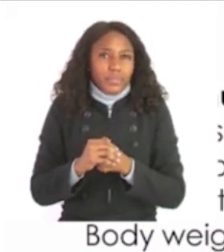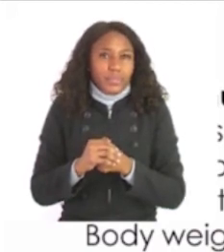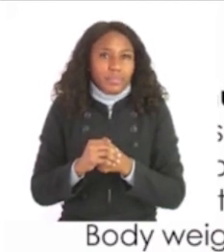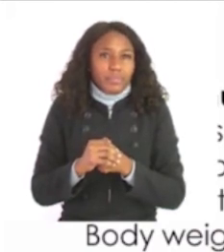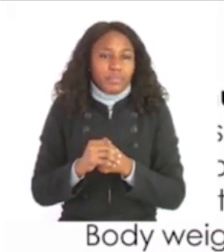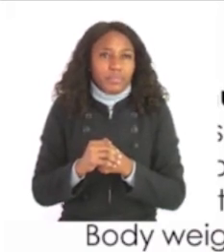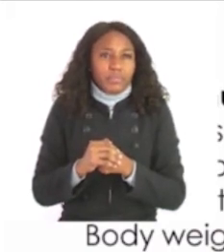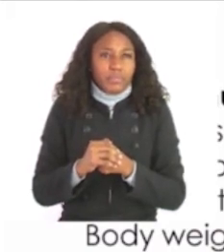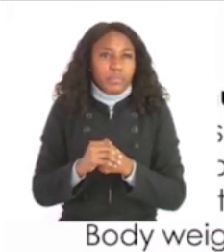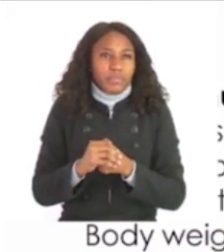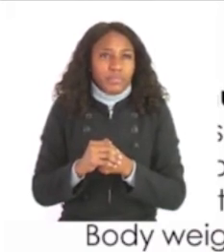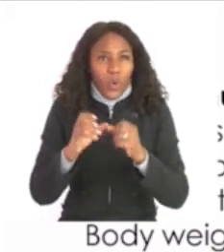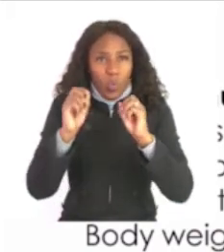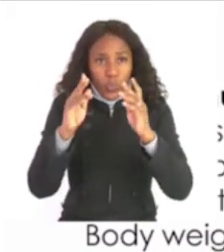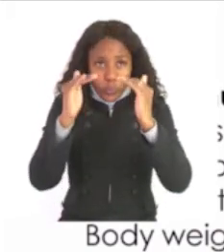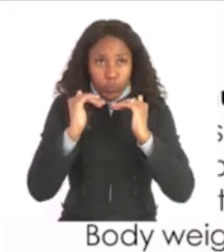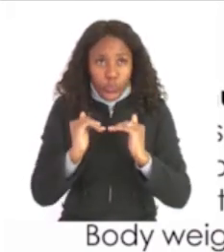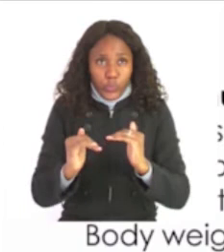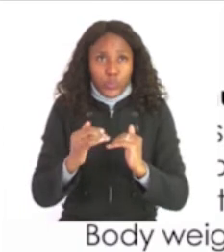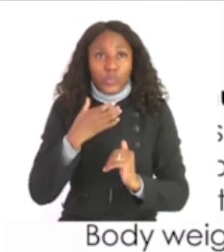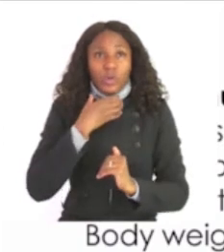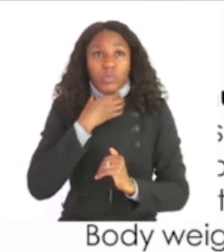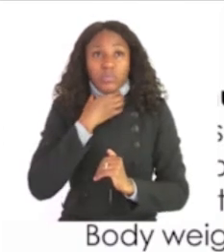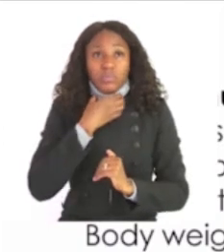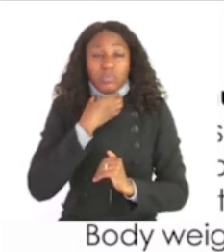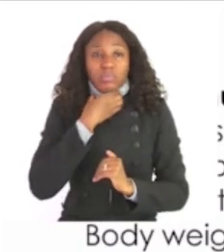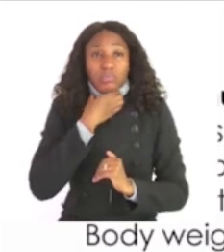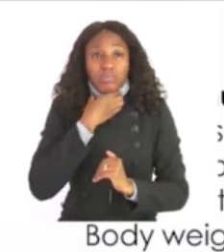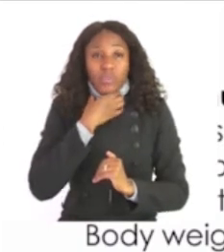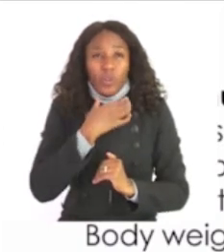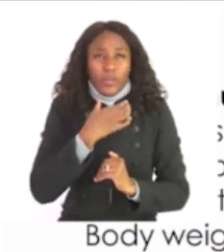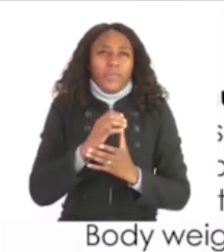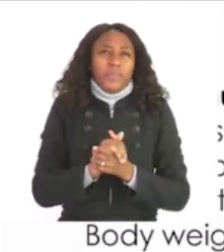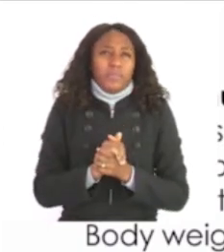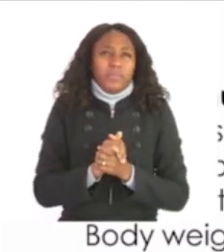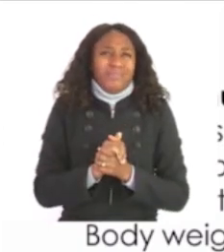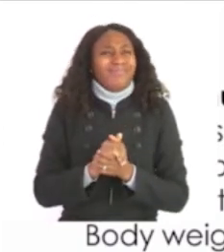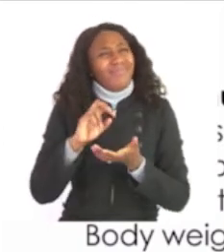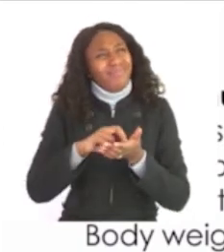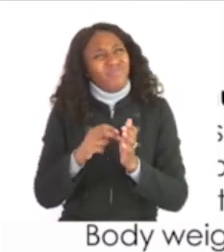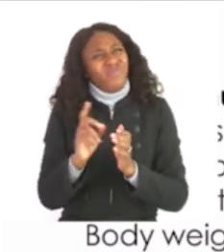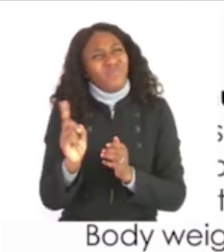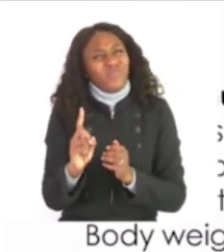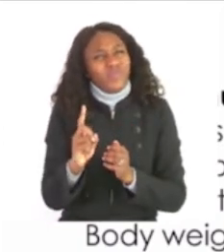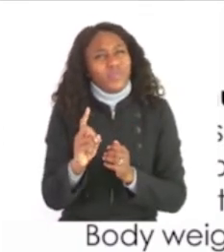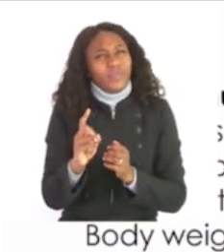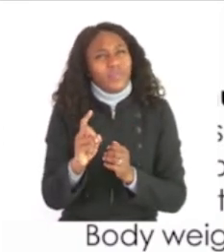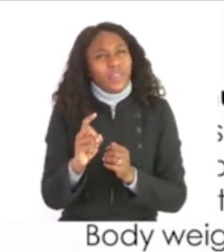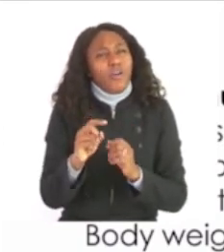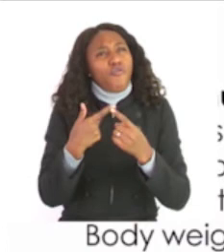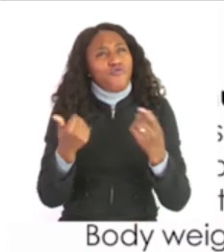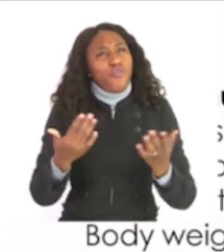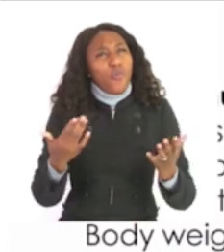height. The next malnutrition disease that we are looking at is goiter. What is goiter? What